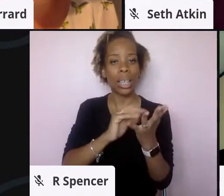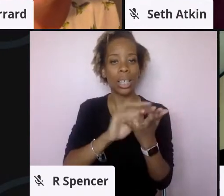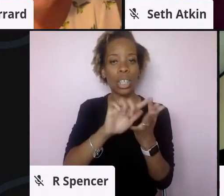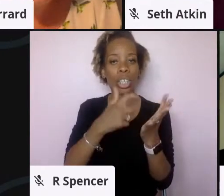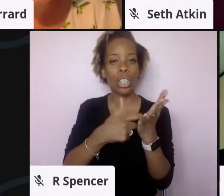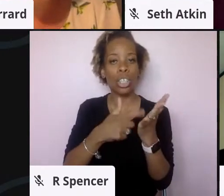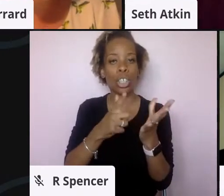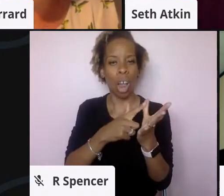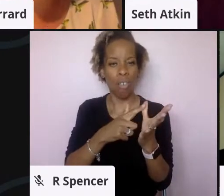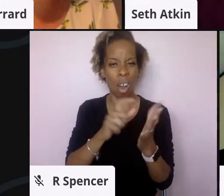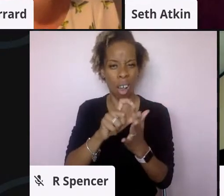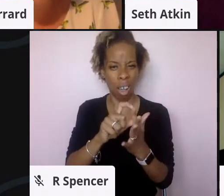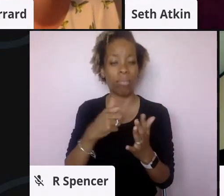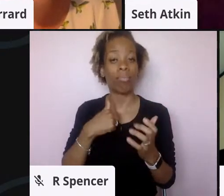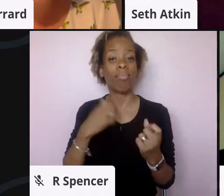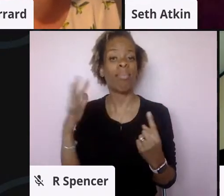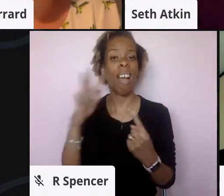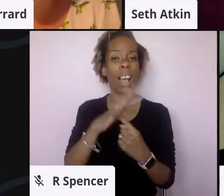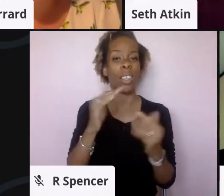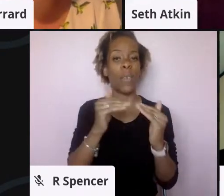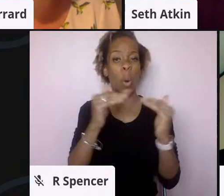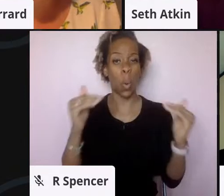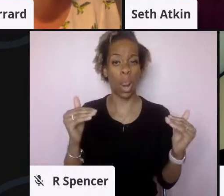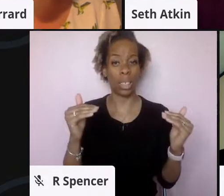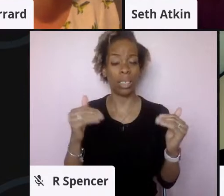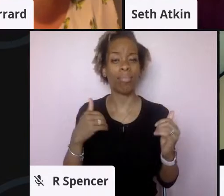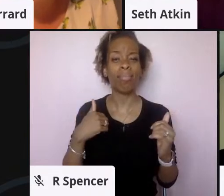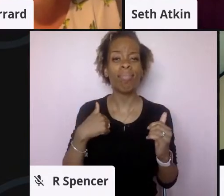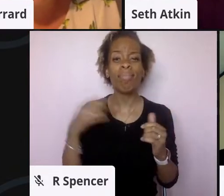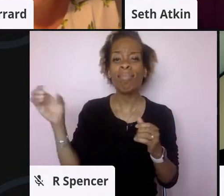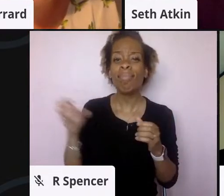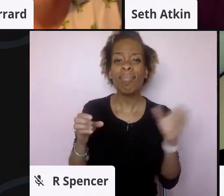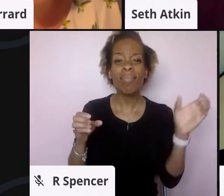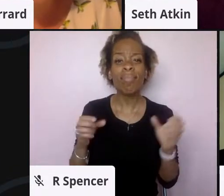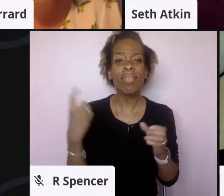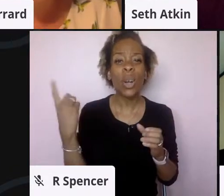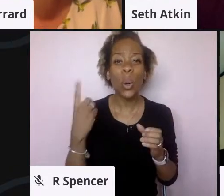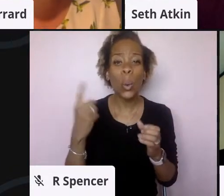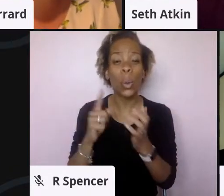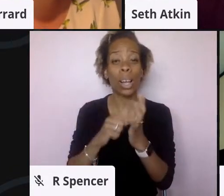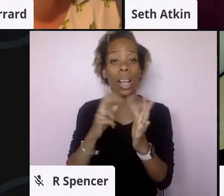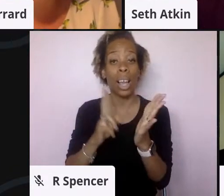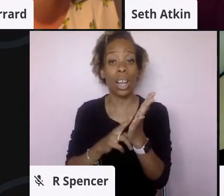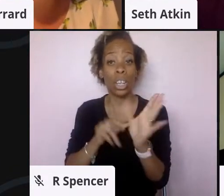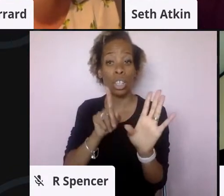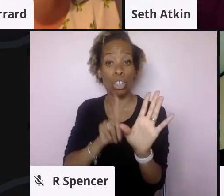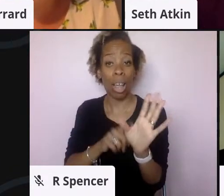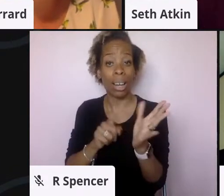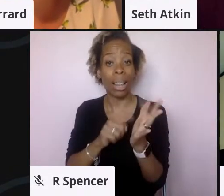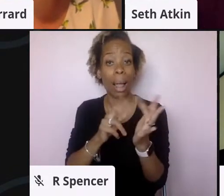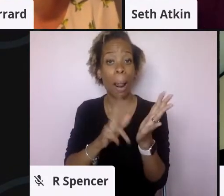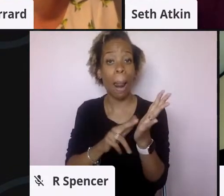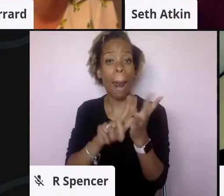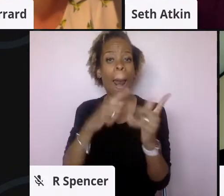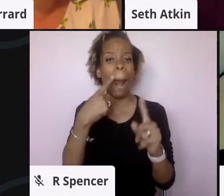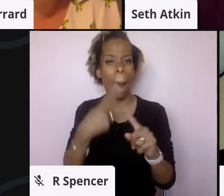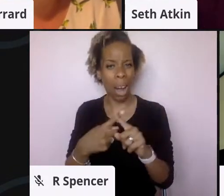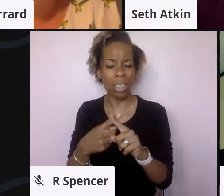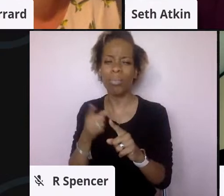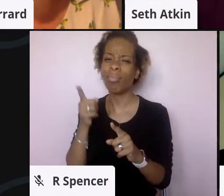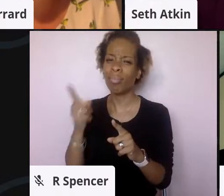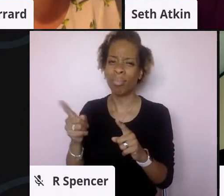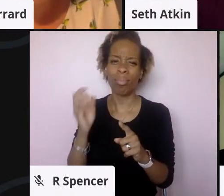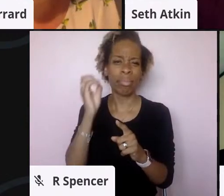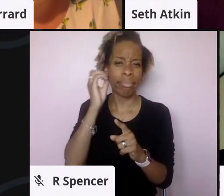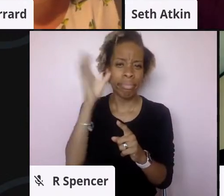College Union. I'm joined by some fantastic speakers. My colleague Jenny Lennox, who is a bargaining and negotiation official who's done lots of great